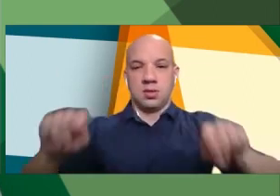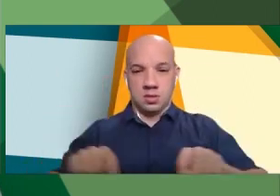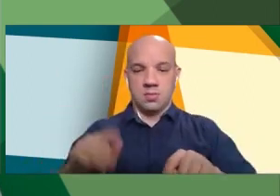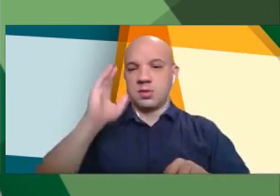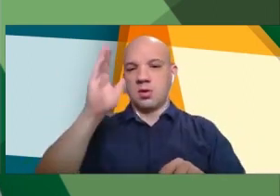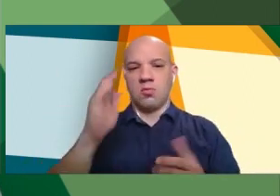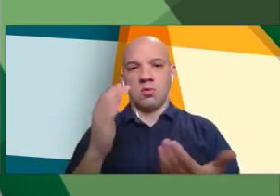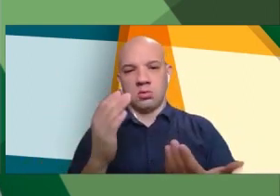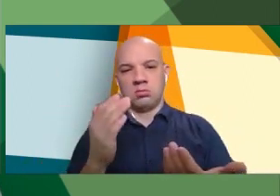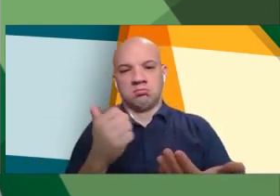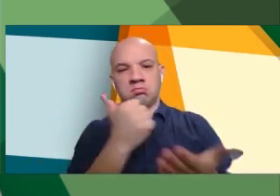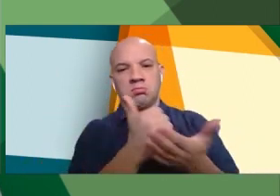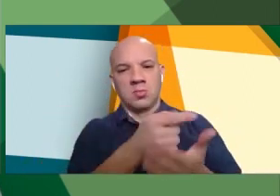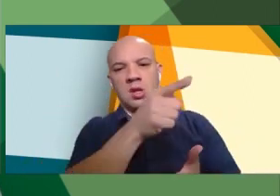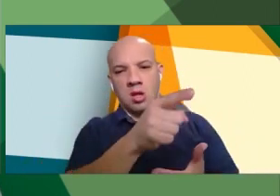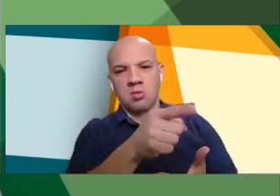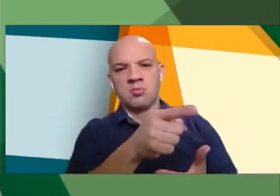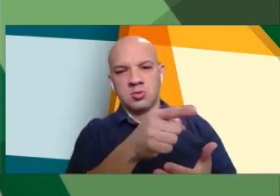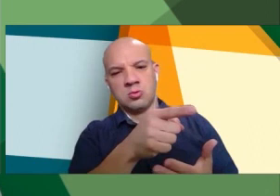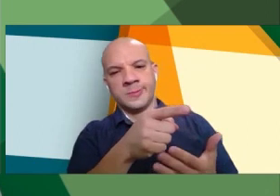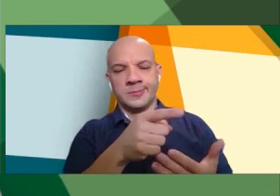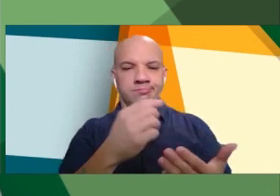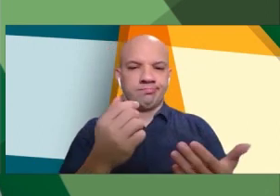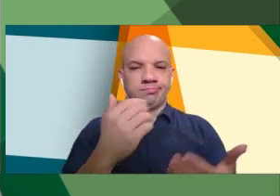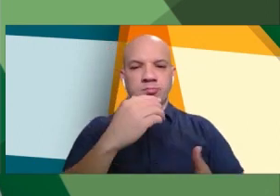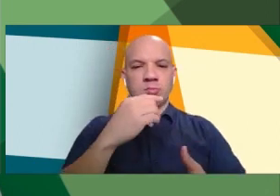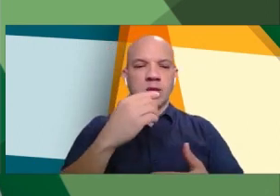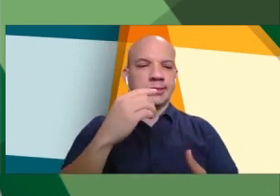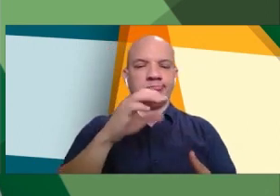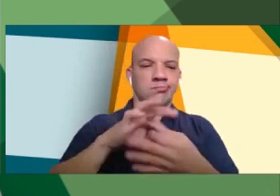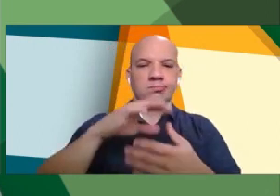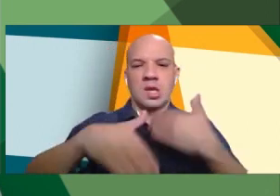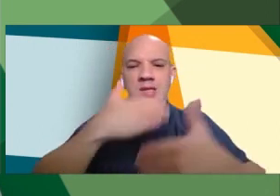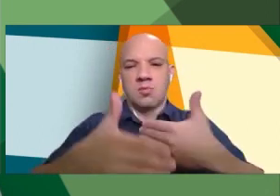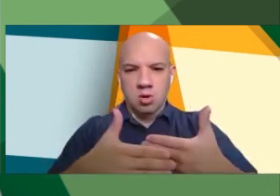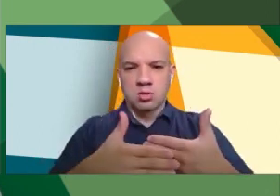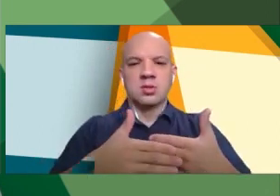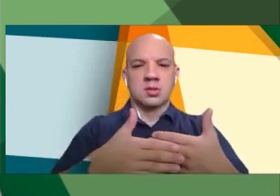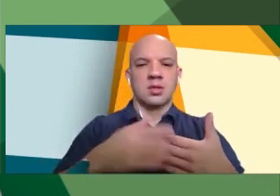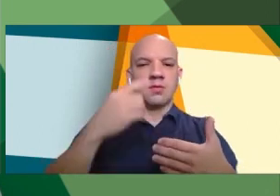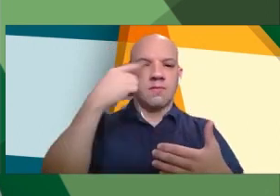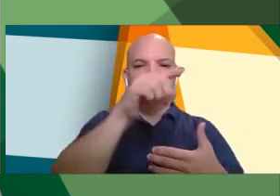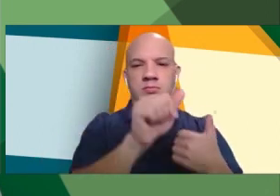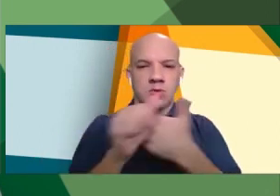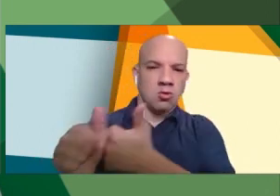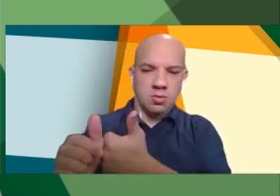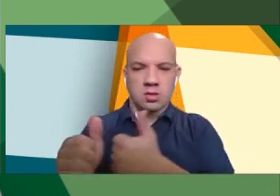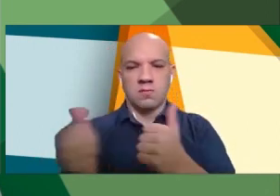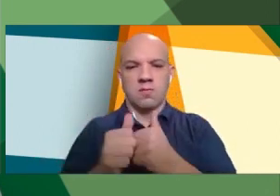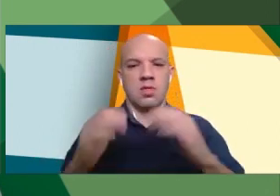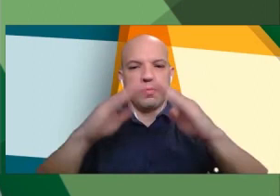make your life much more easier in order to be in compliance with Vivienda and with